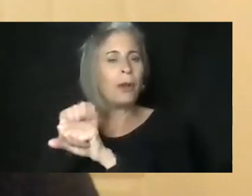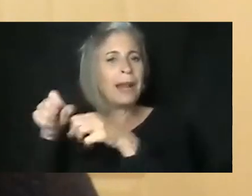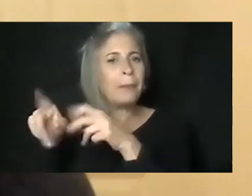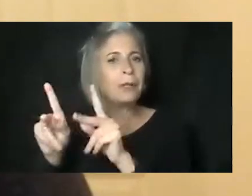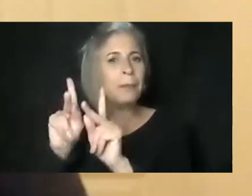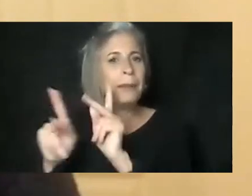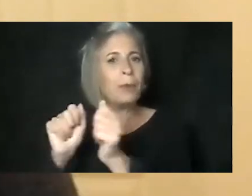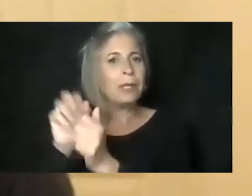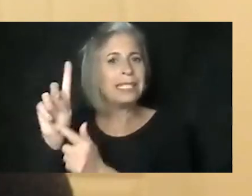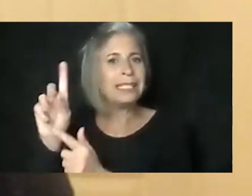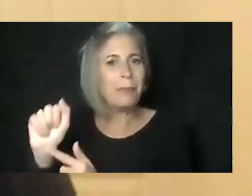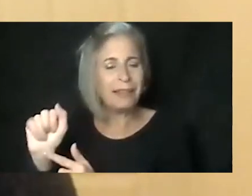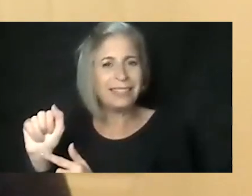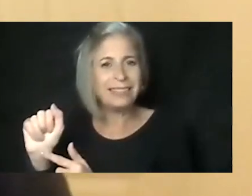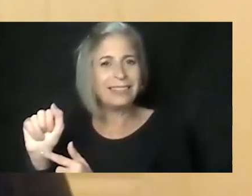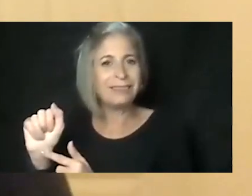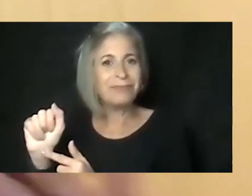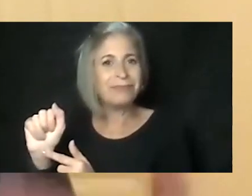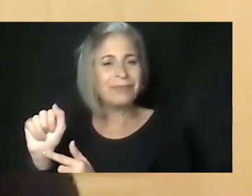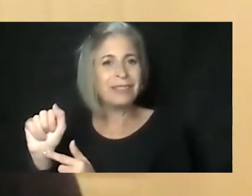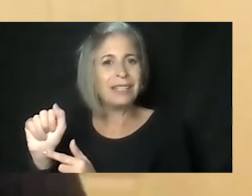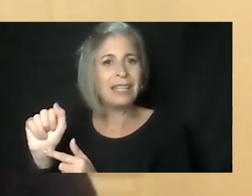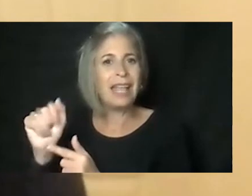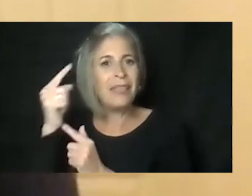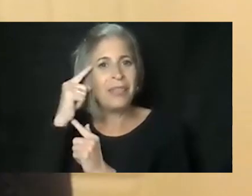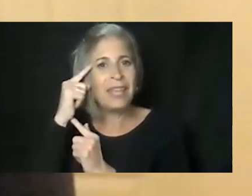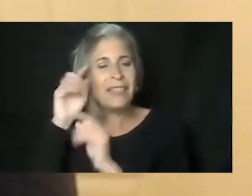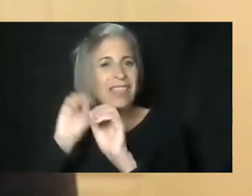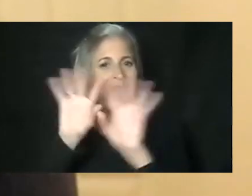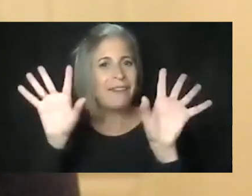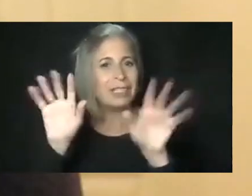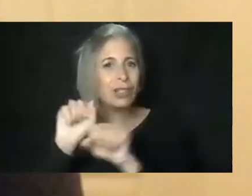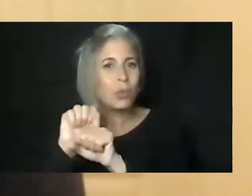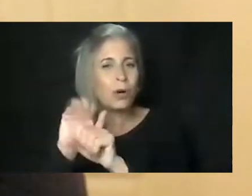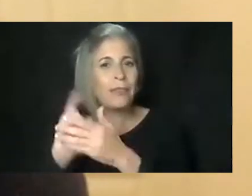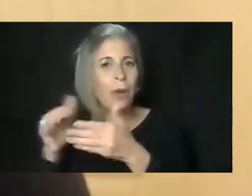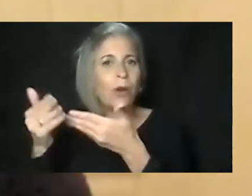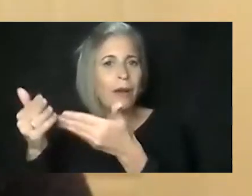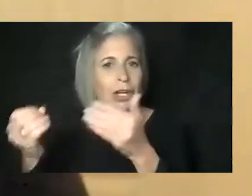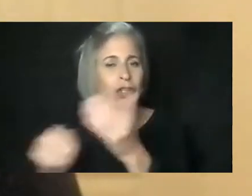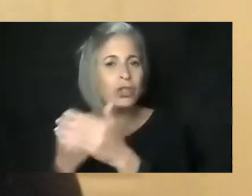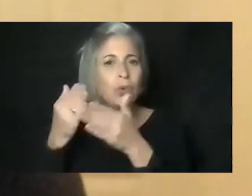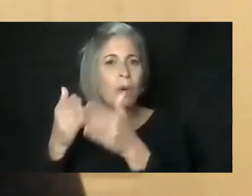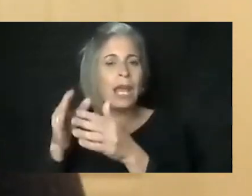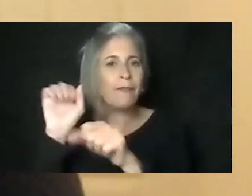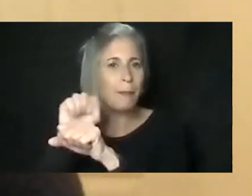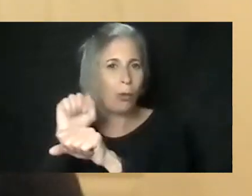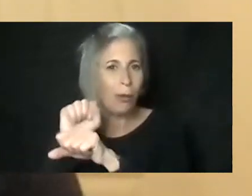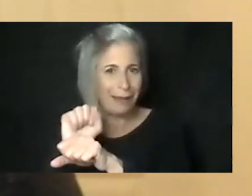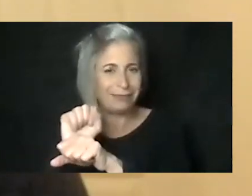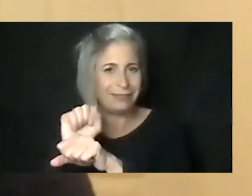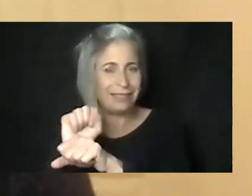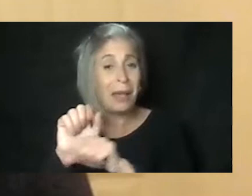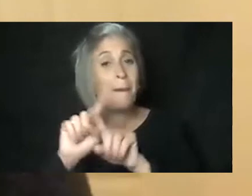with disabilities, and think of, the app-based work that we're offering as a new way of employment. But